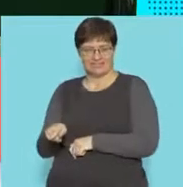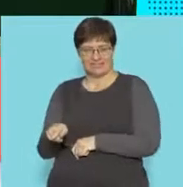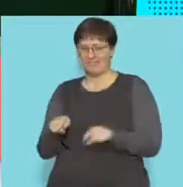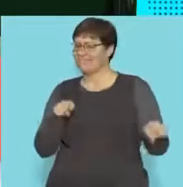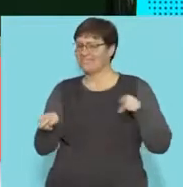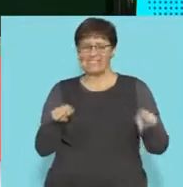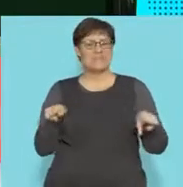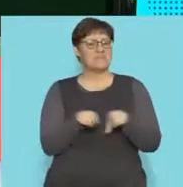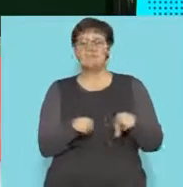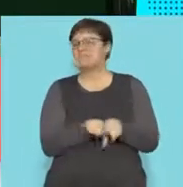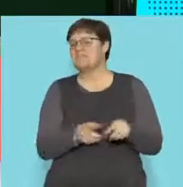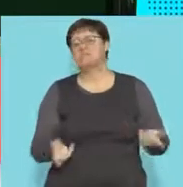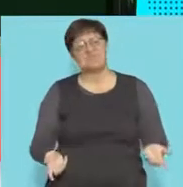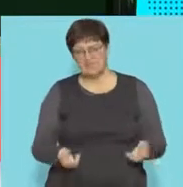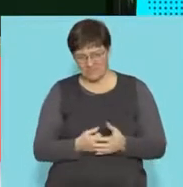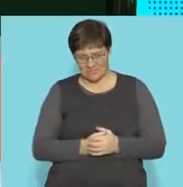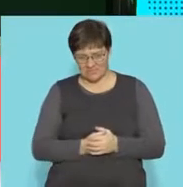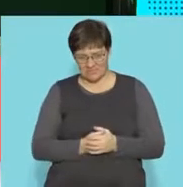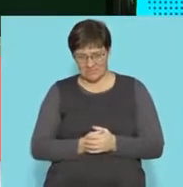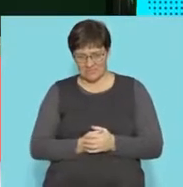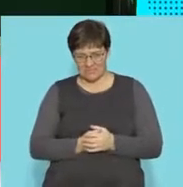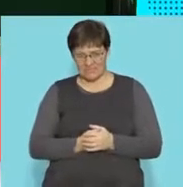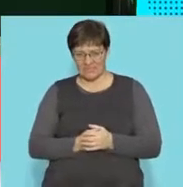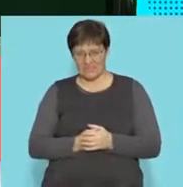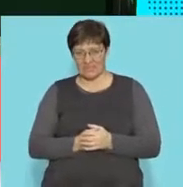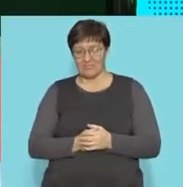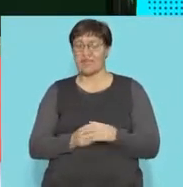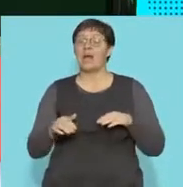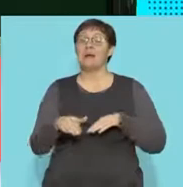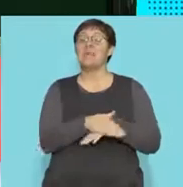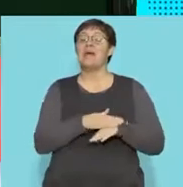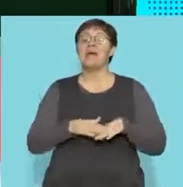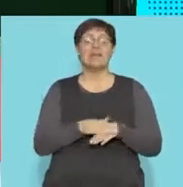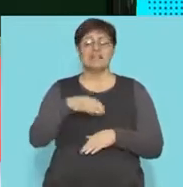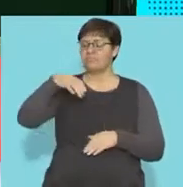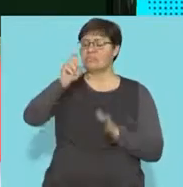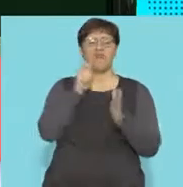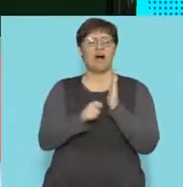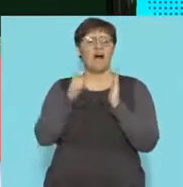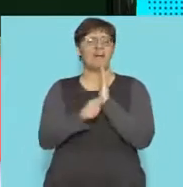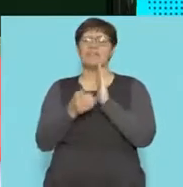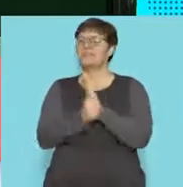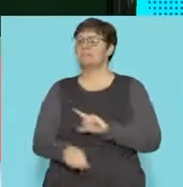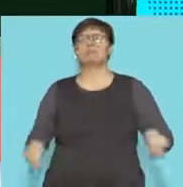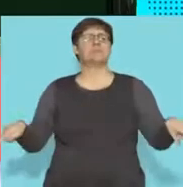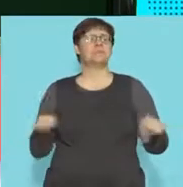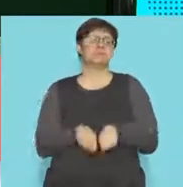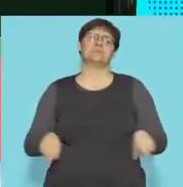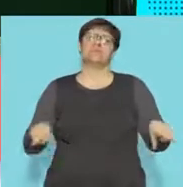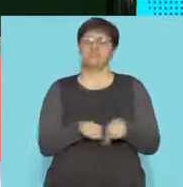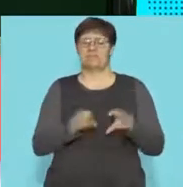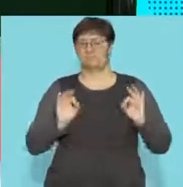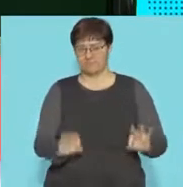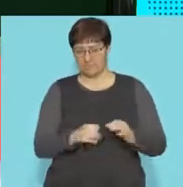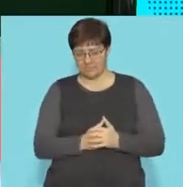are transferable to life sciences. The basic paragraph writing skills are